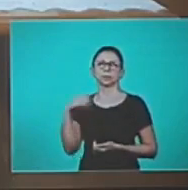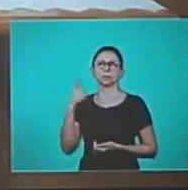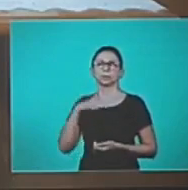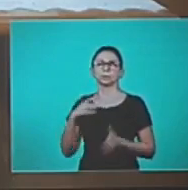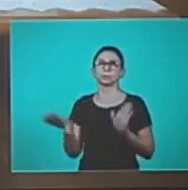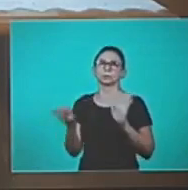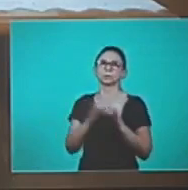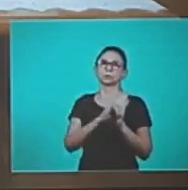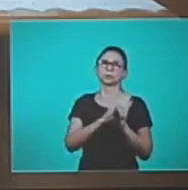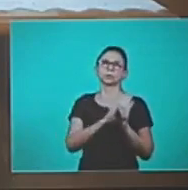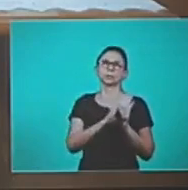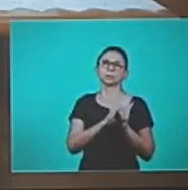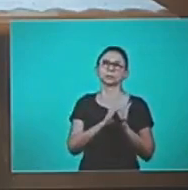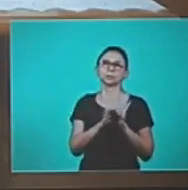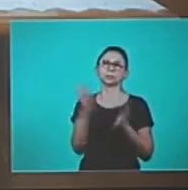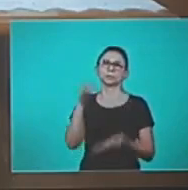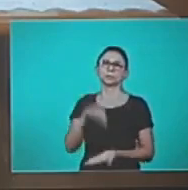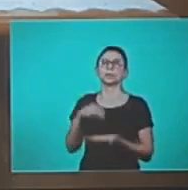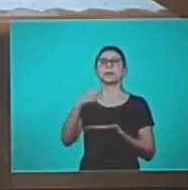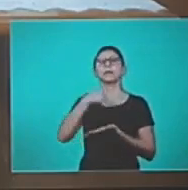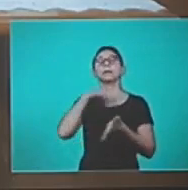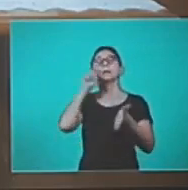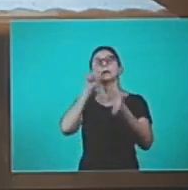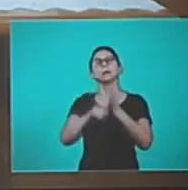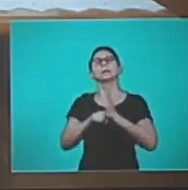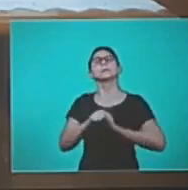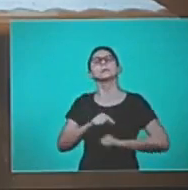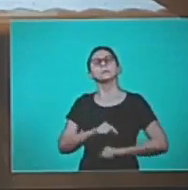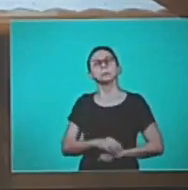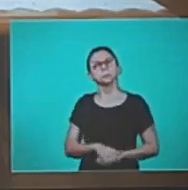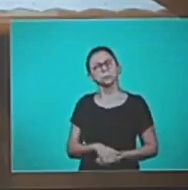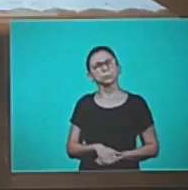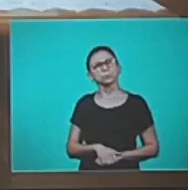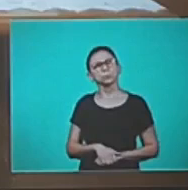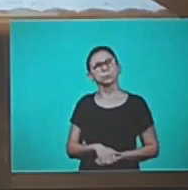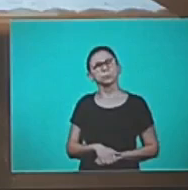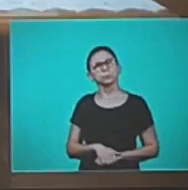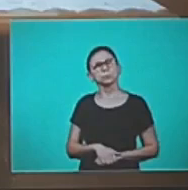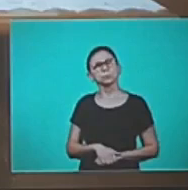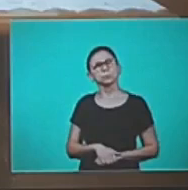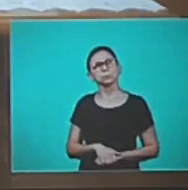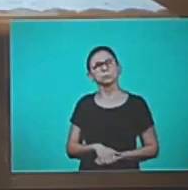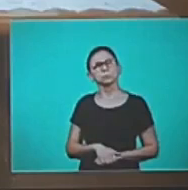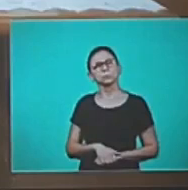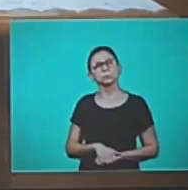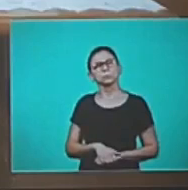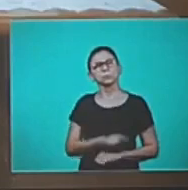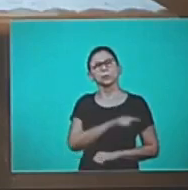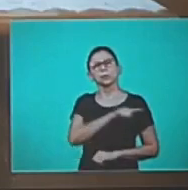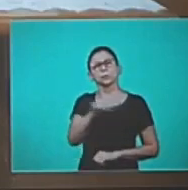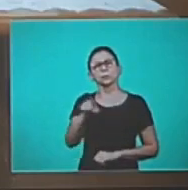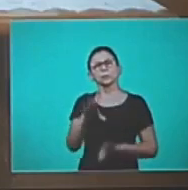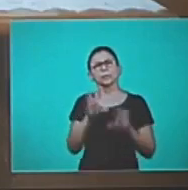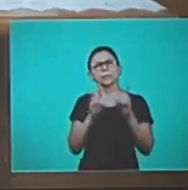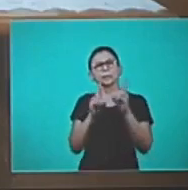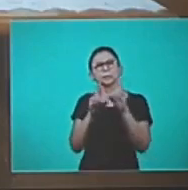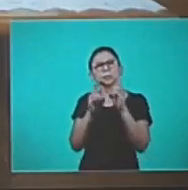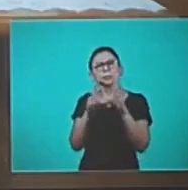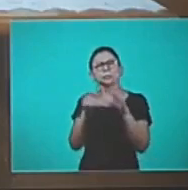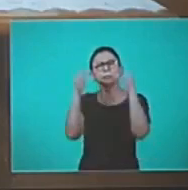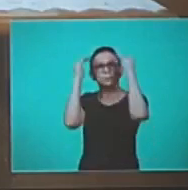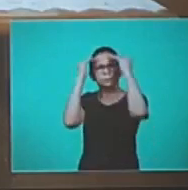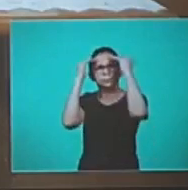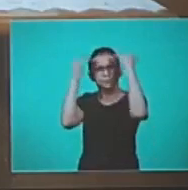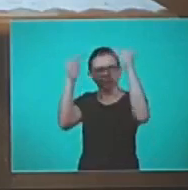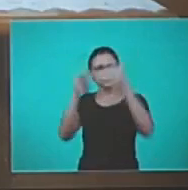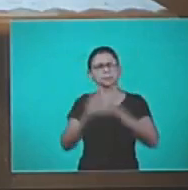the identity. We have an identification. And now I ask you, the ones who are following the doctrine,